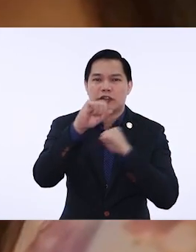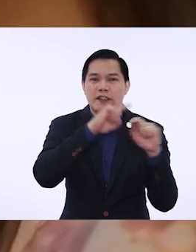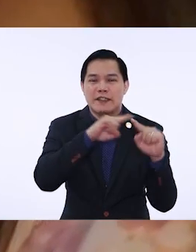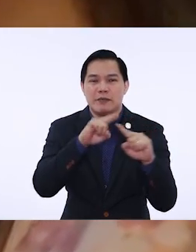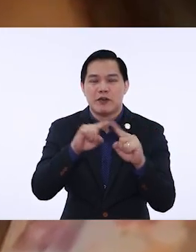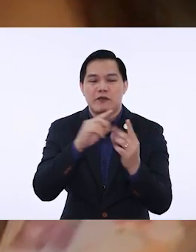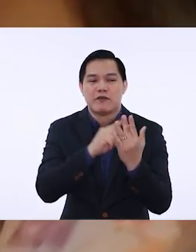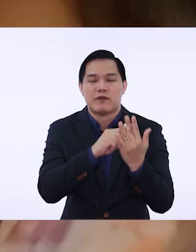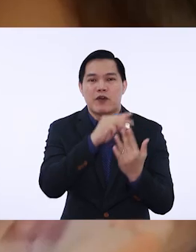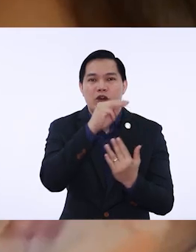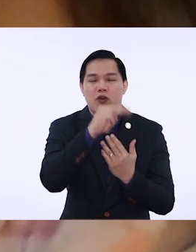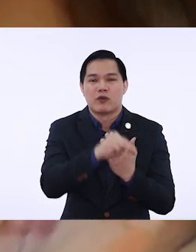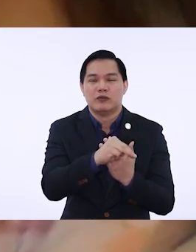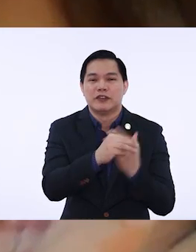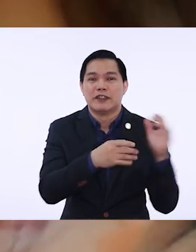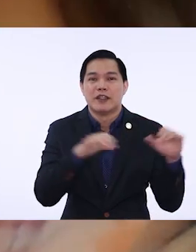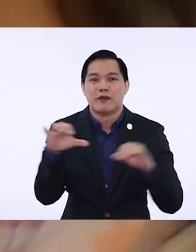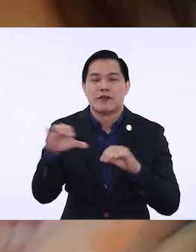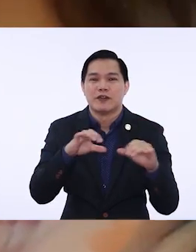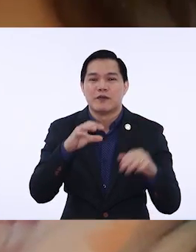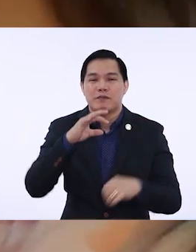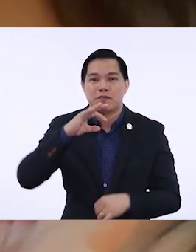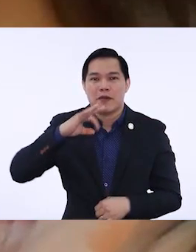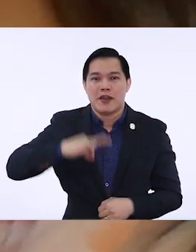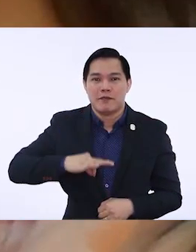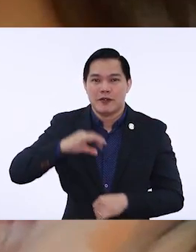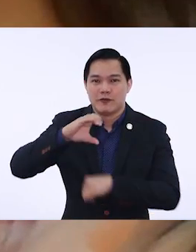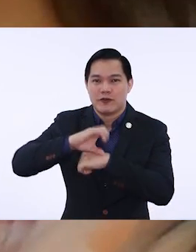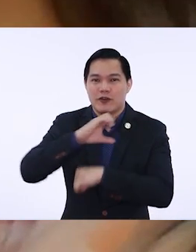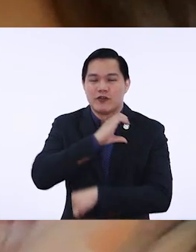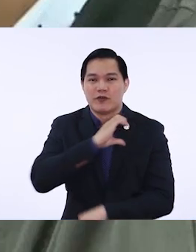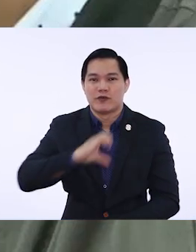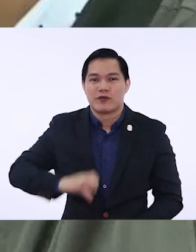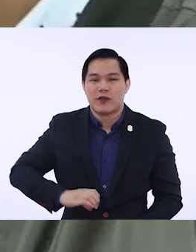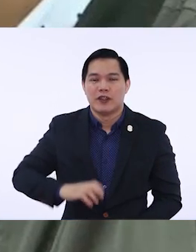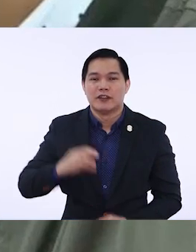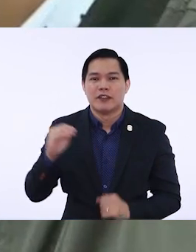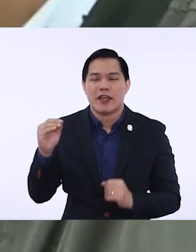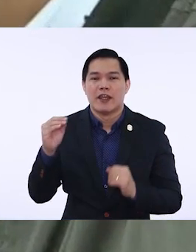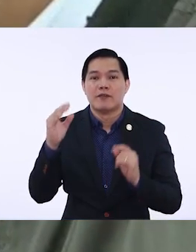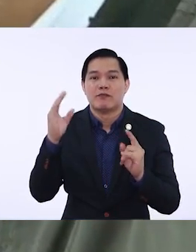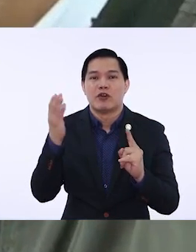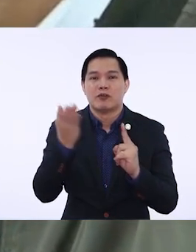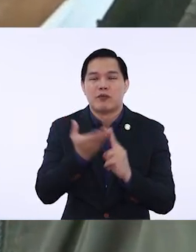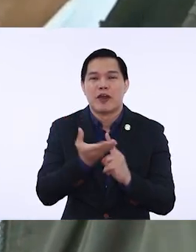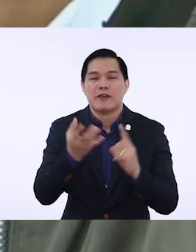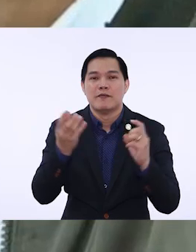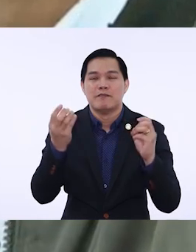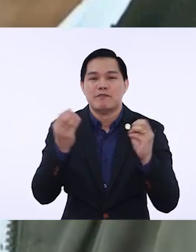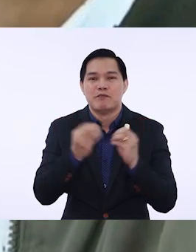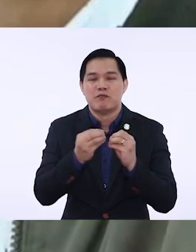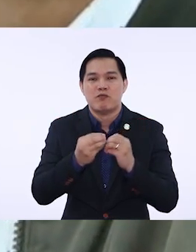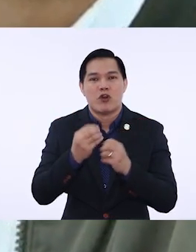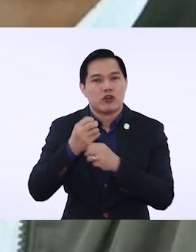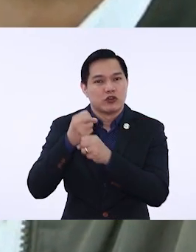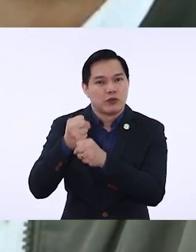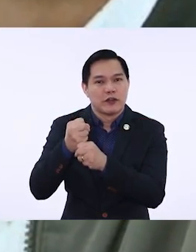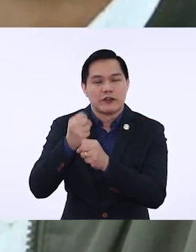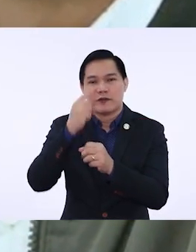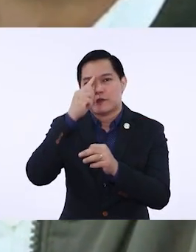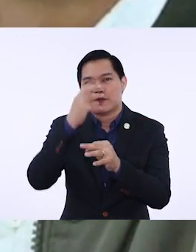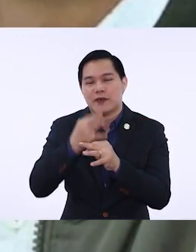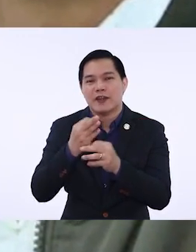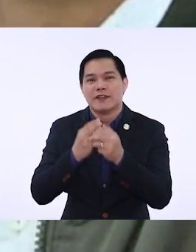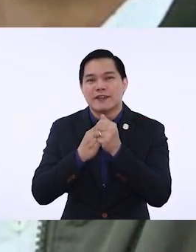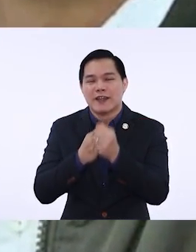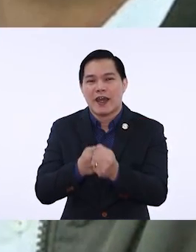and activities that will spiritually benefit the Church of Christ members and motivate them to strongly hold on to their faith and guide